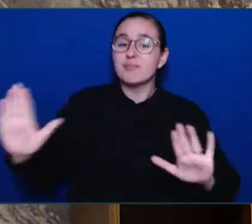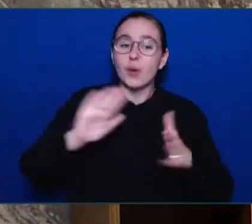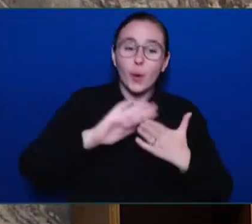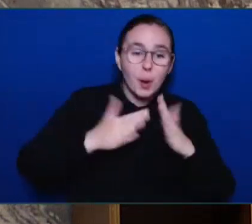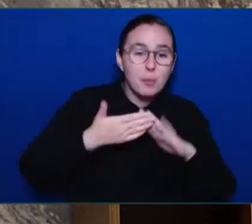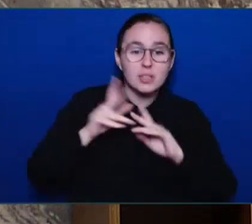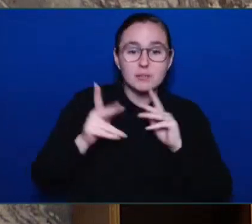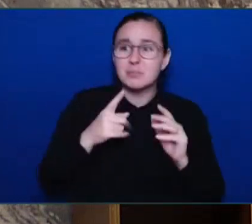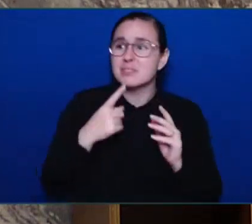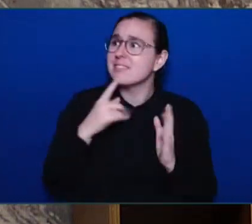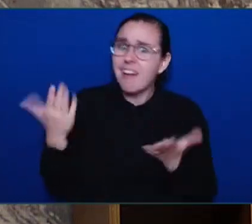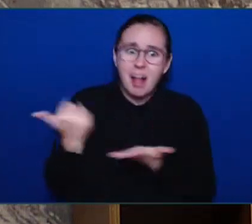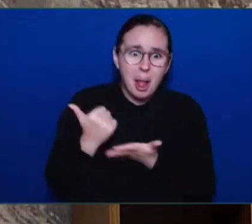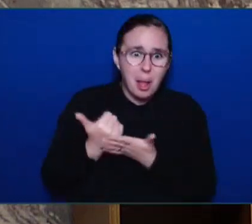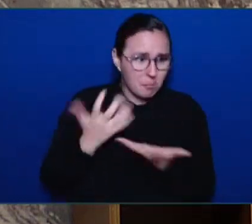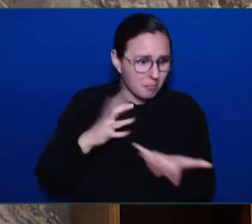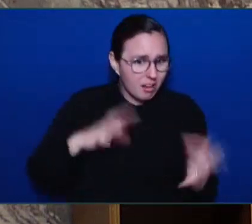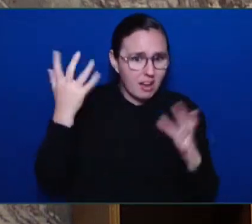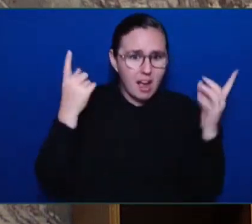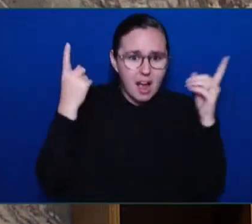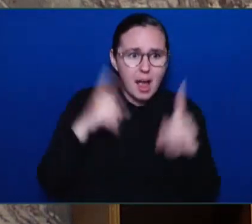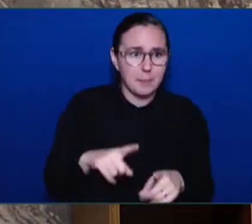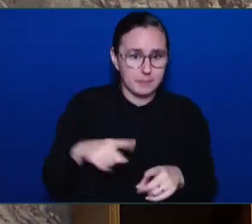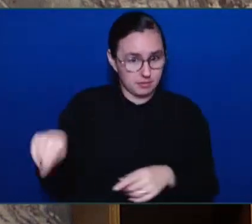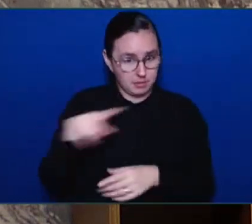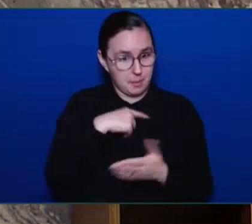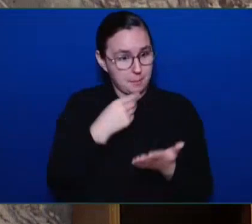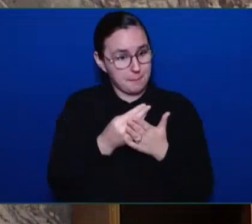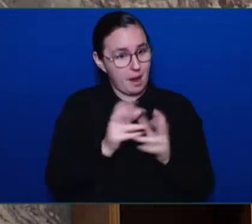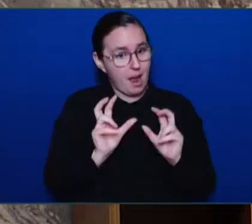is caused by the government's policies.